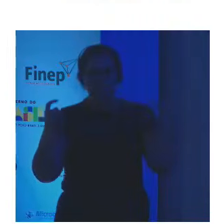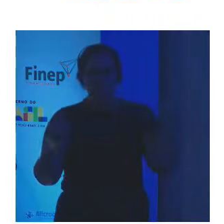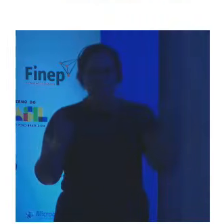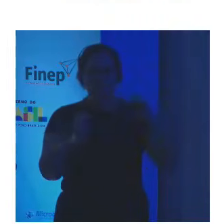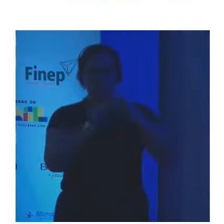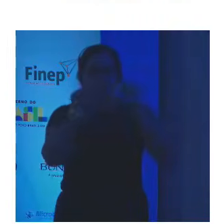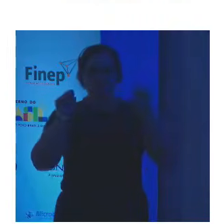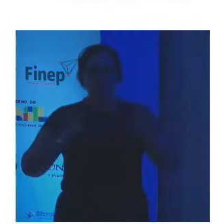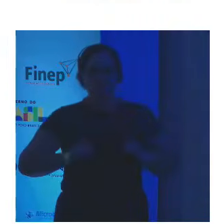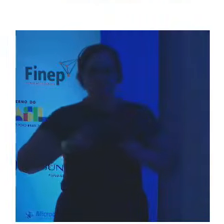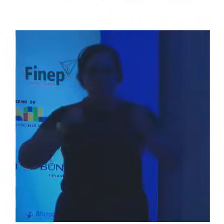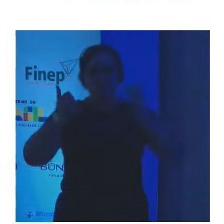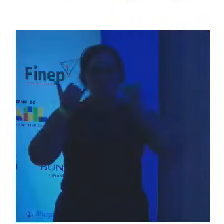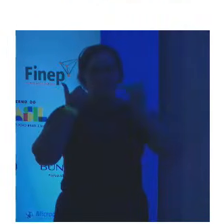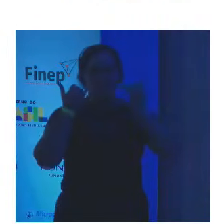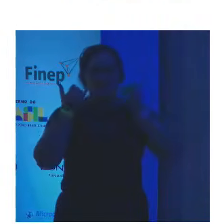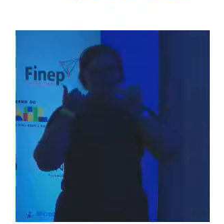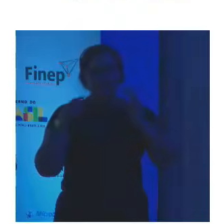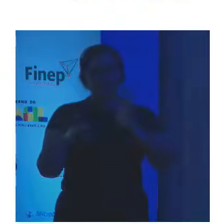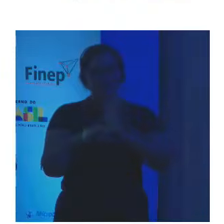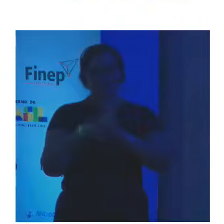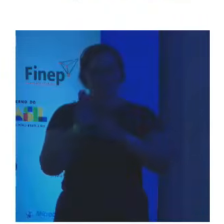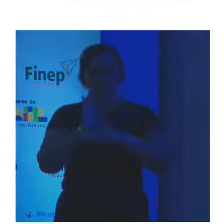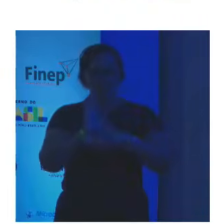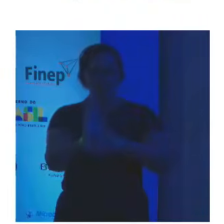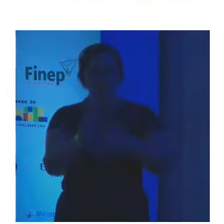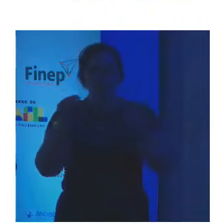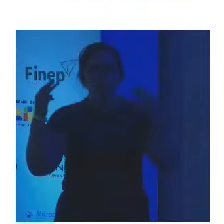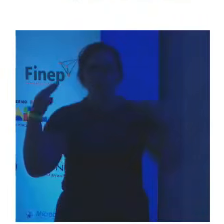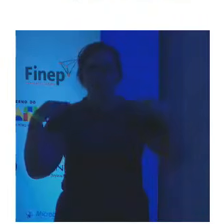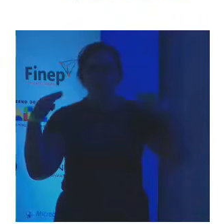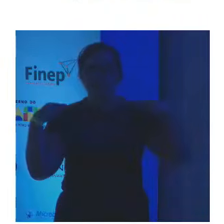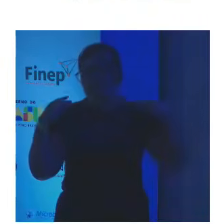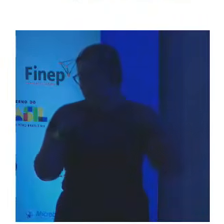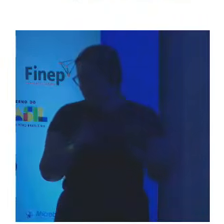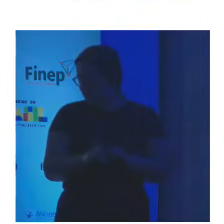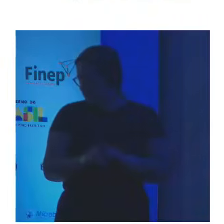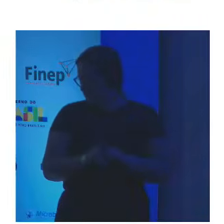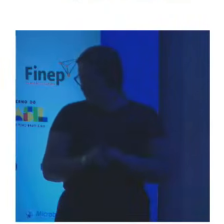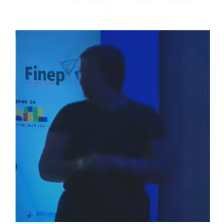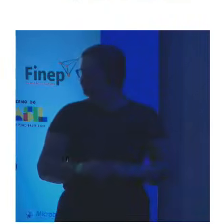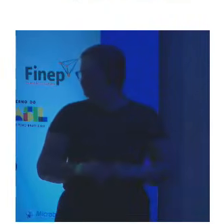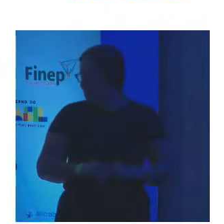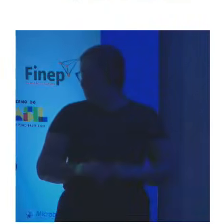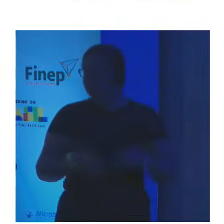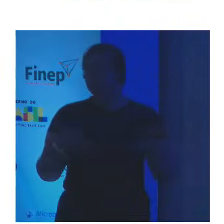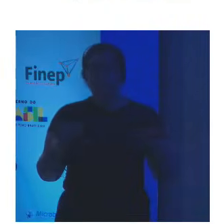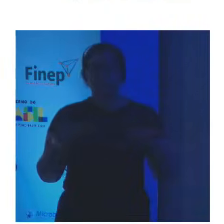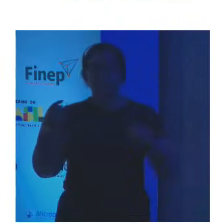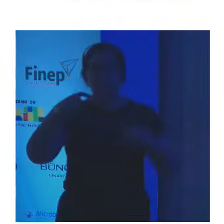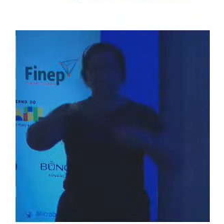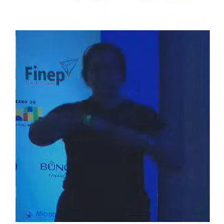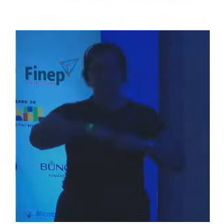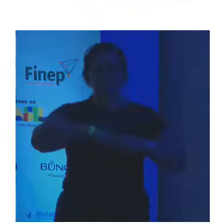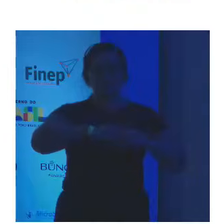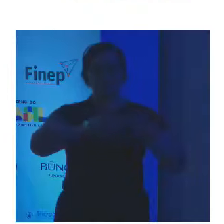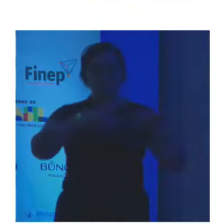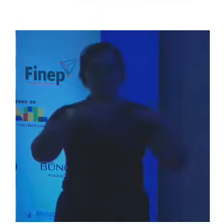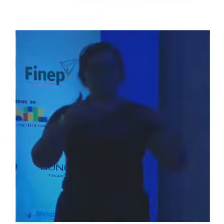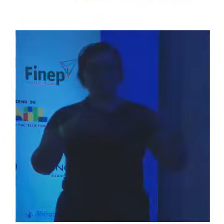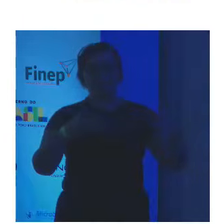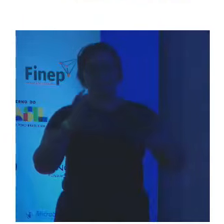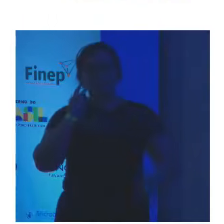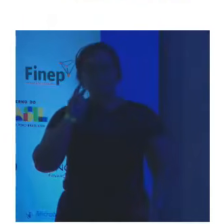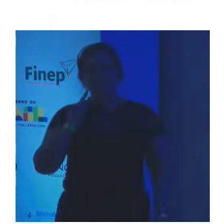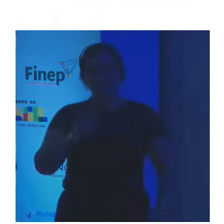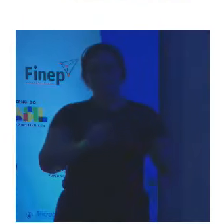there to support the Navy as well. And then relaxing, going back to the Mediterranean Sea and looking at the kind of heat waves that we could